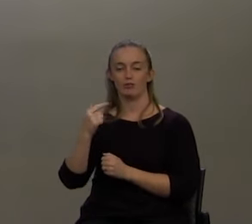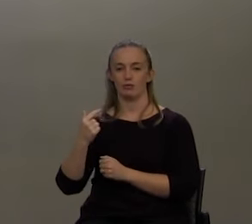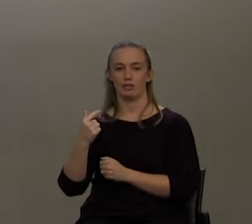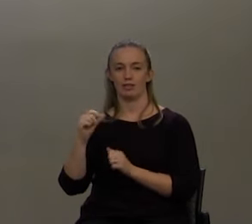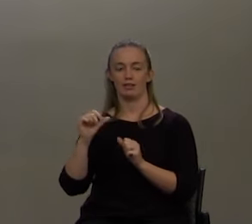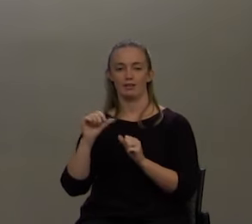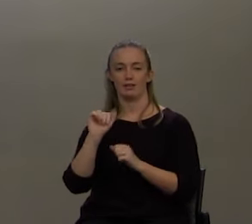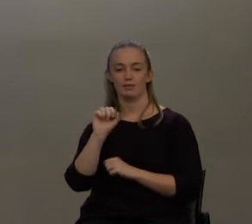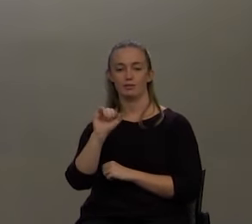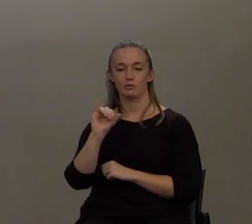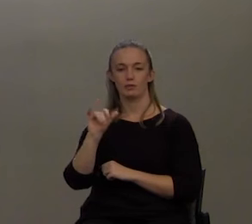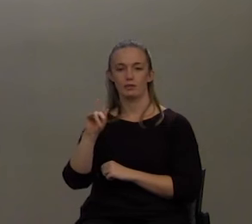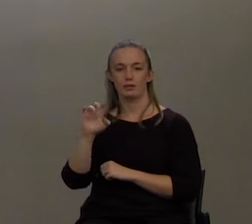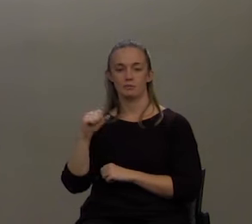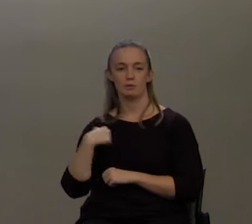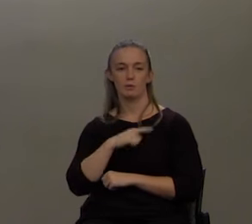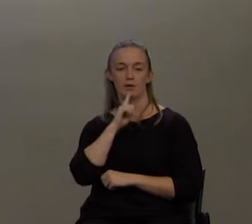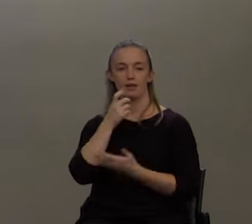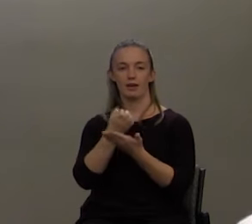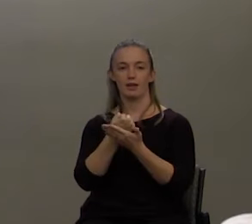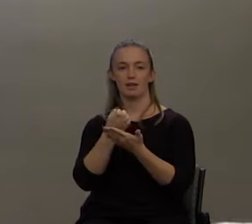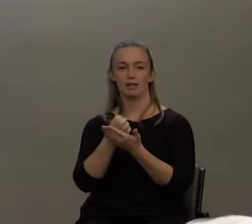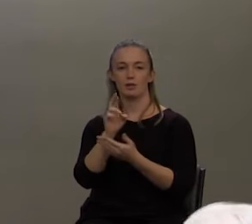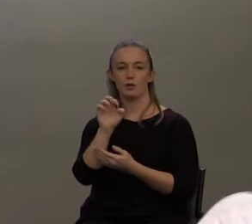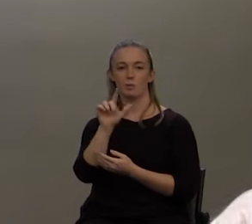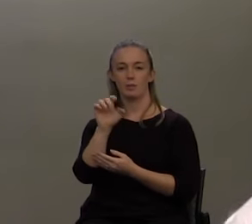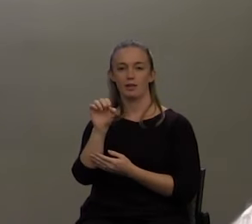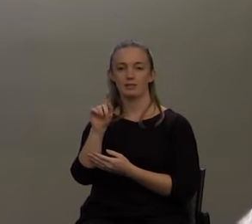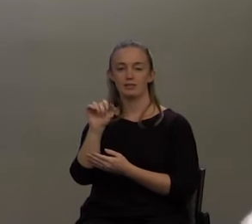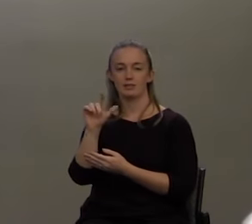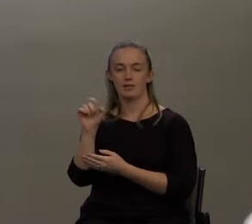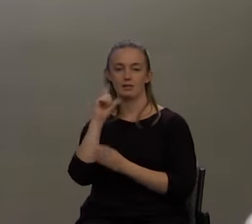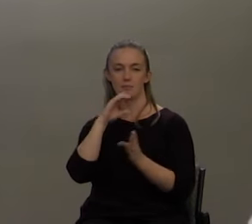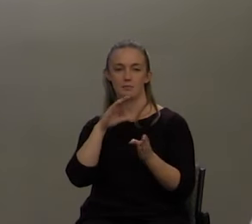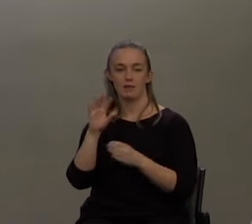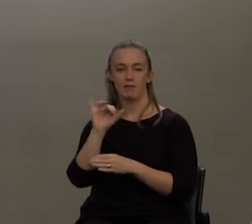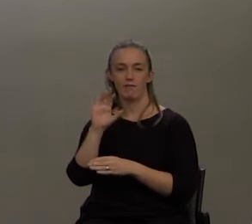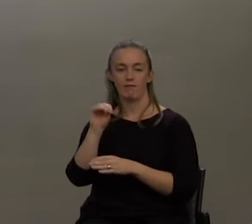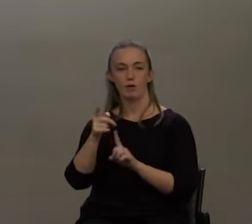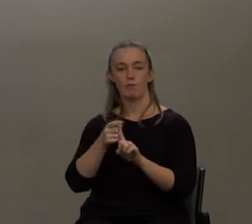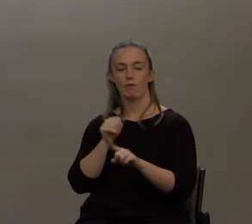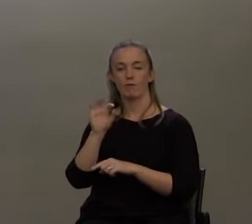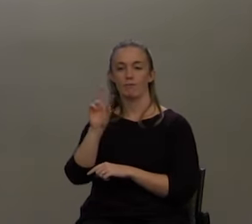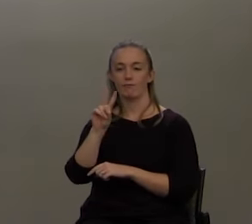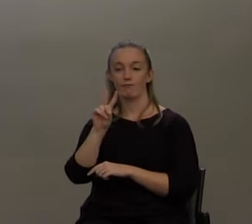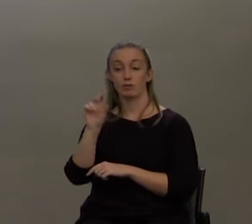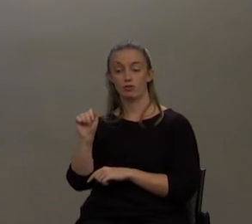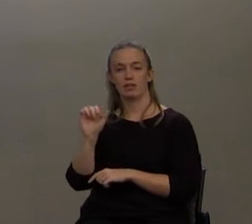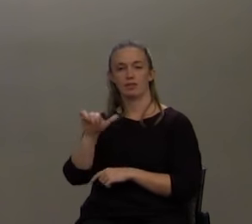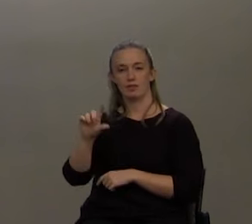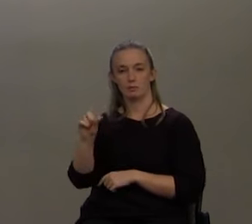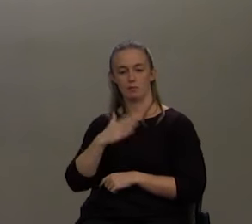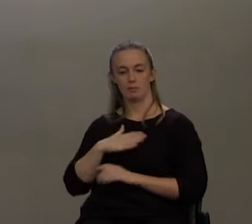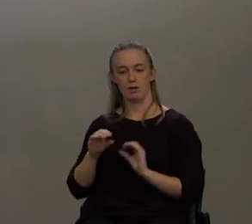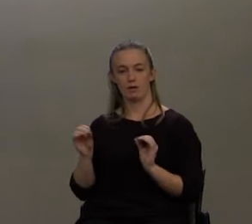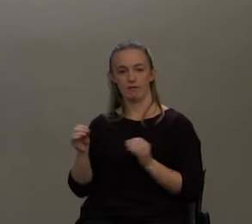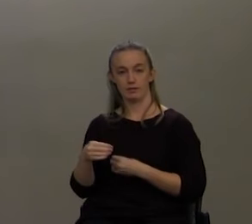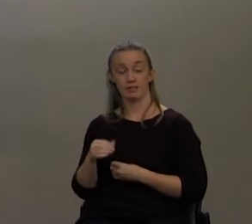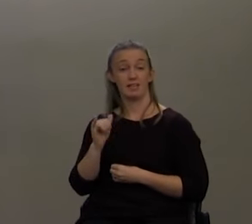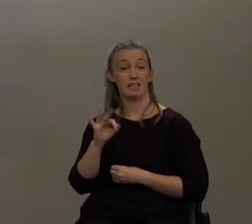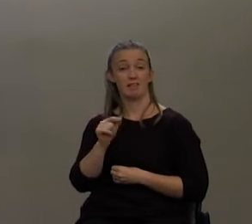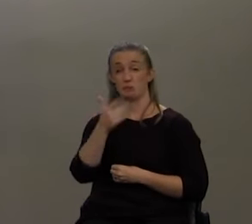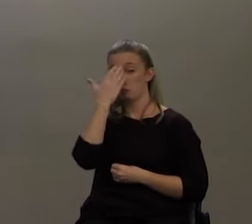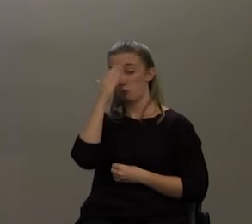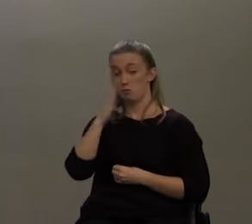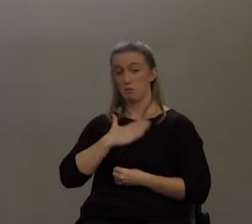economic, real estate, and planning consulting firms, a firm out of Alexandria, Virginia. That's where I'm located. If you're not familiar with